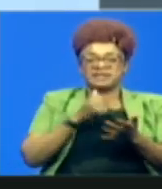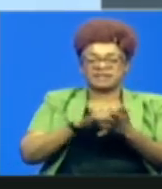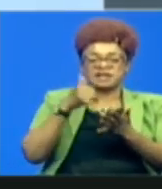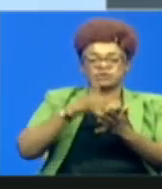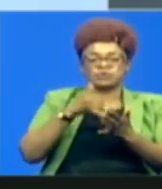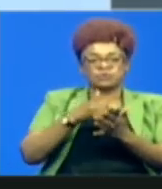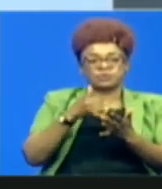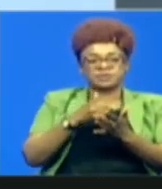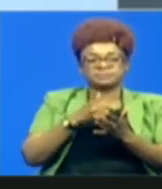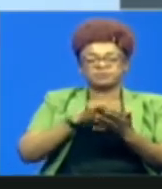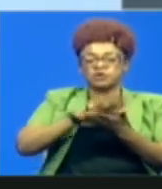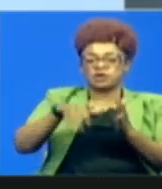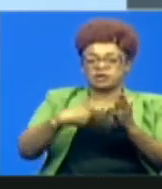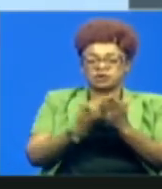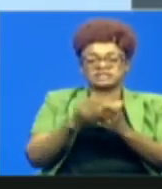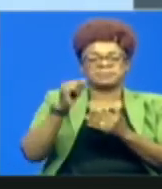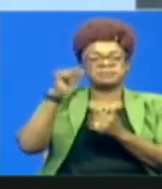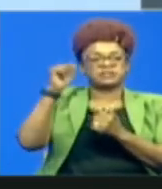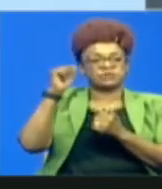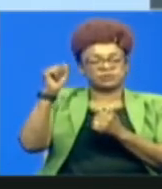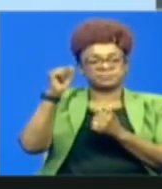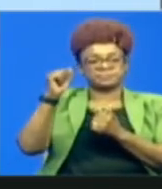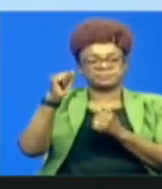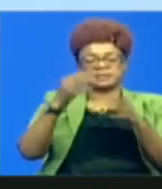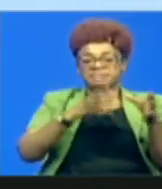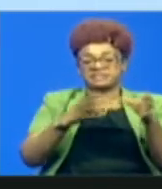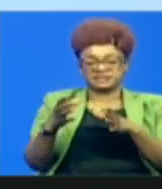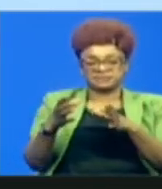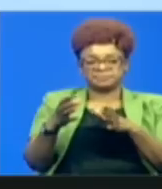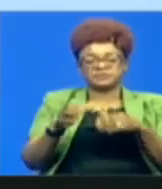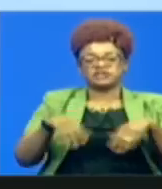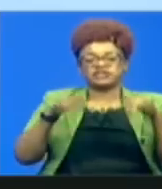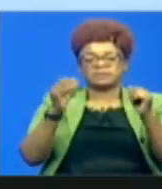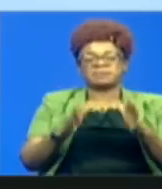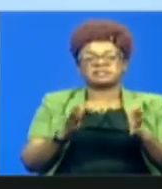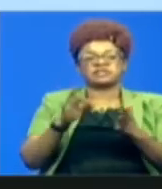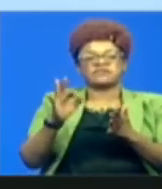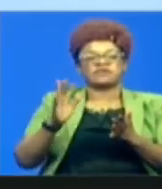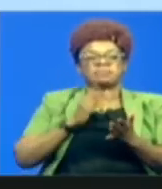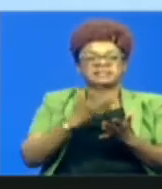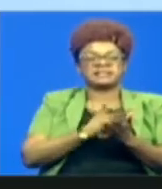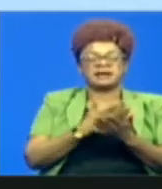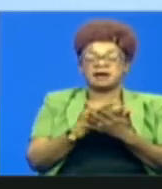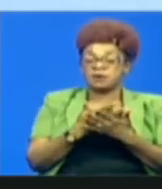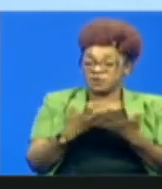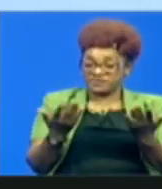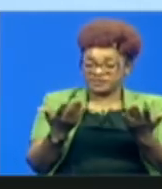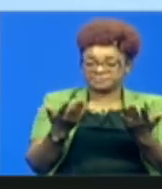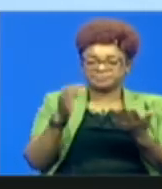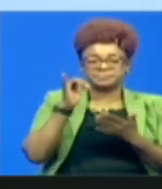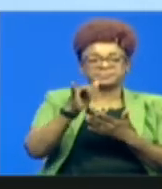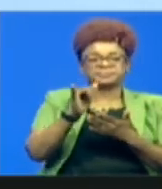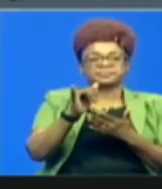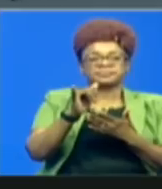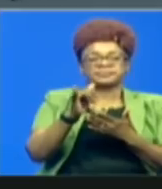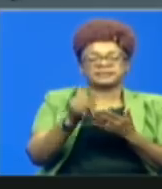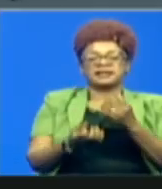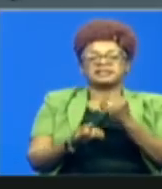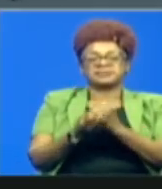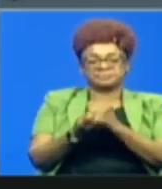leadership from across the political divide and chairpersons of committees. However, the standing orders are